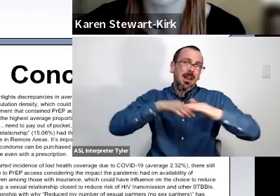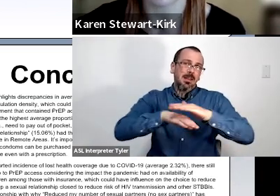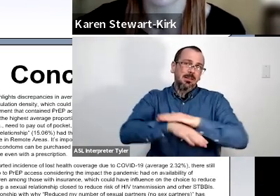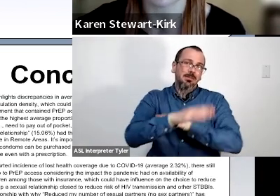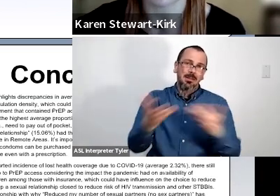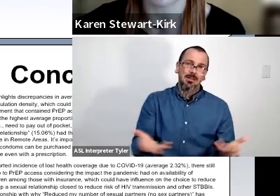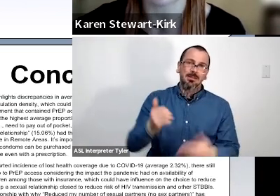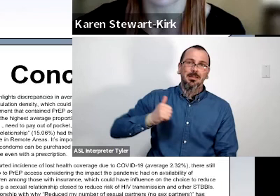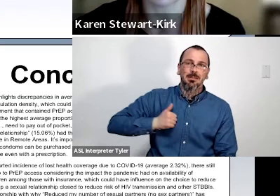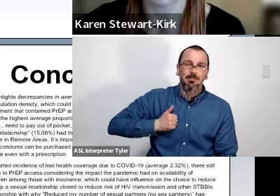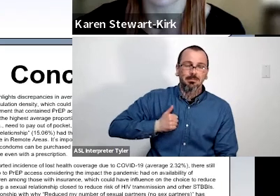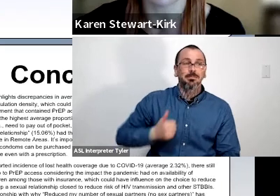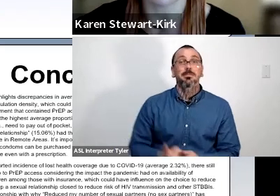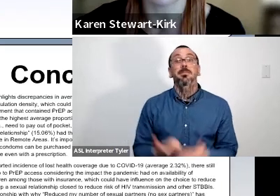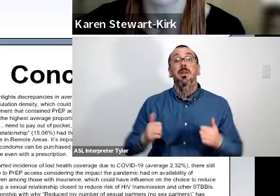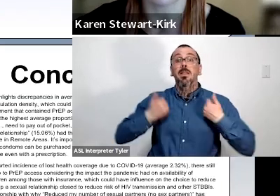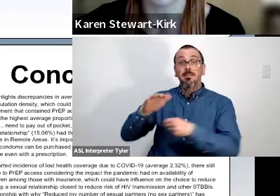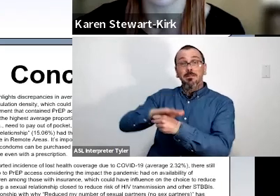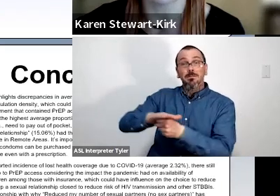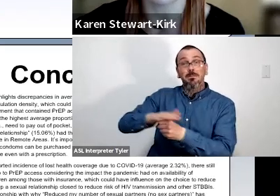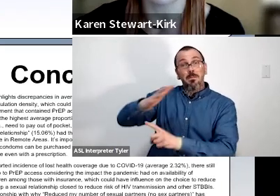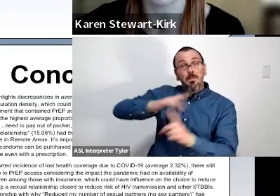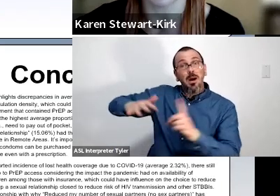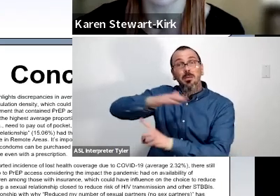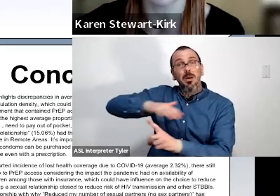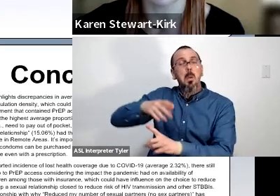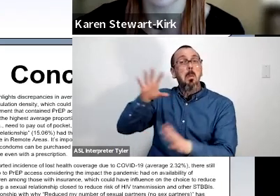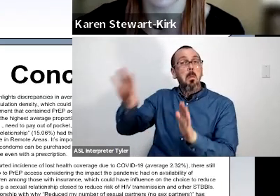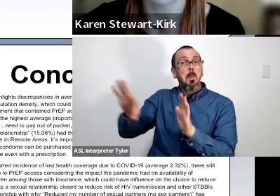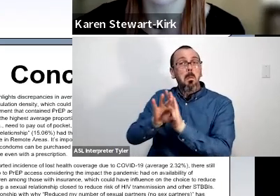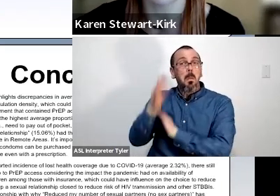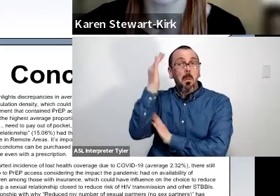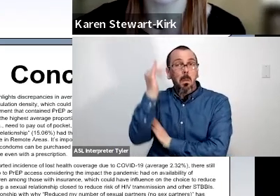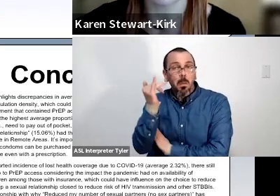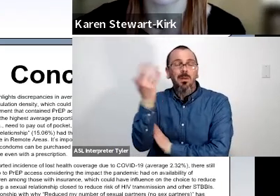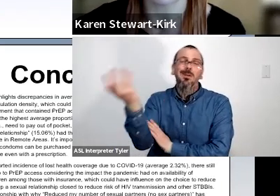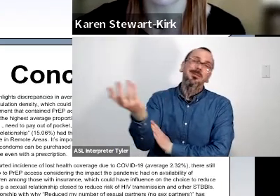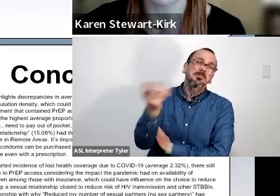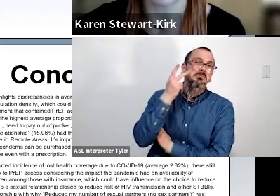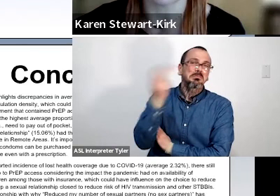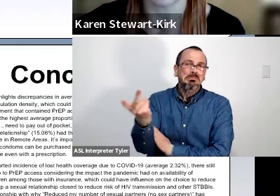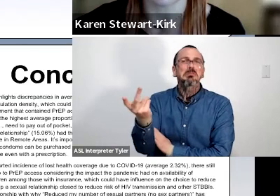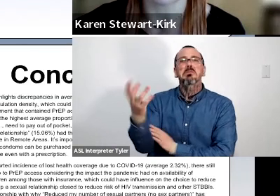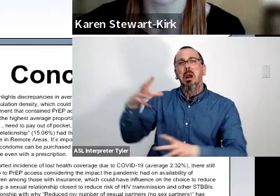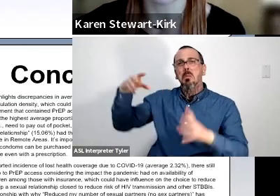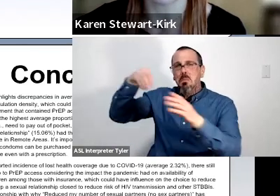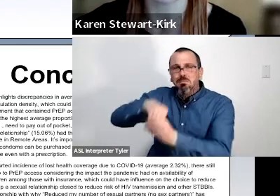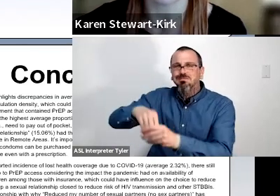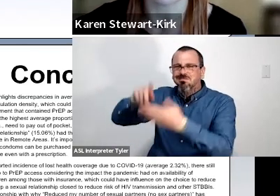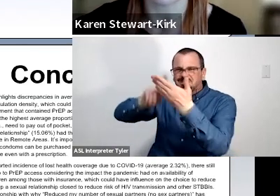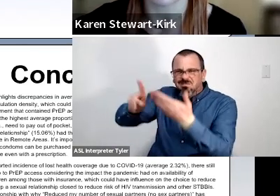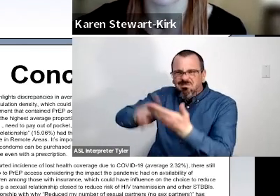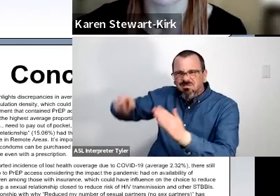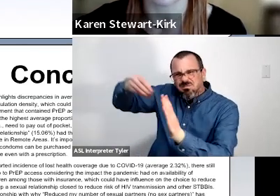lived environment to demonstrate the broad differences served as the most meaningful tool to open doors for more in-depth research to take place and further